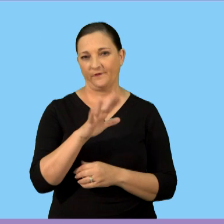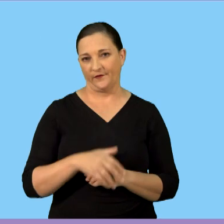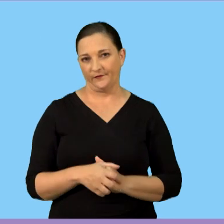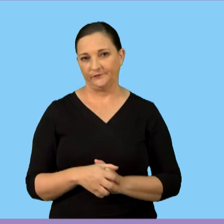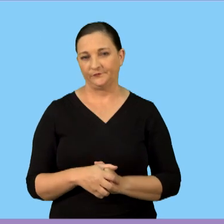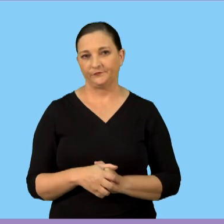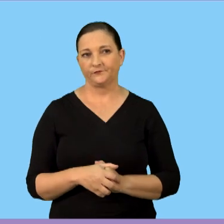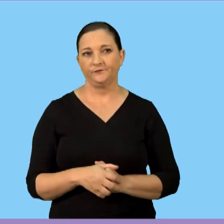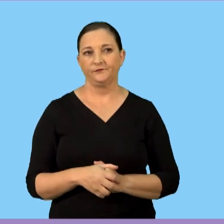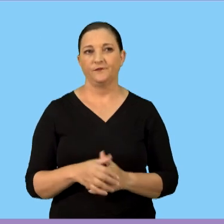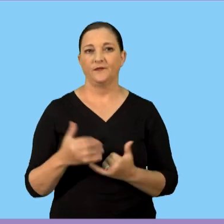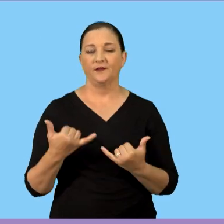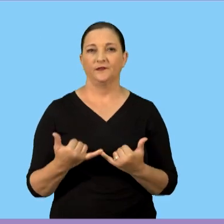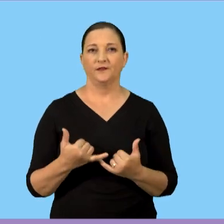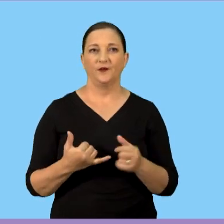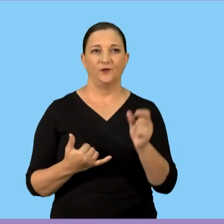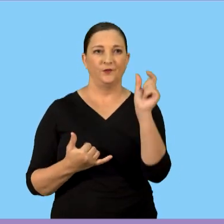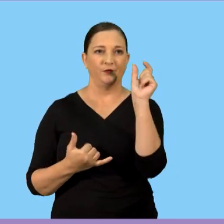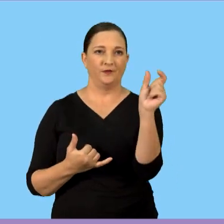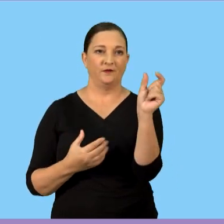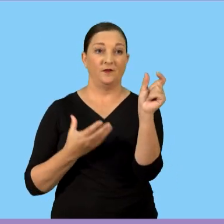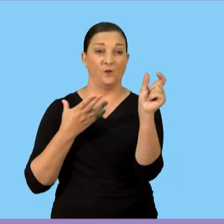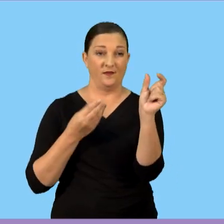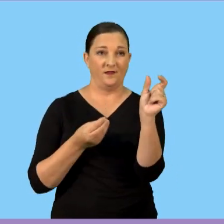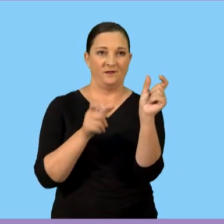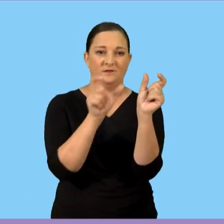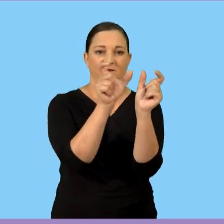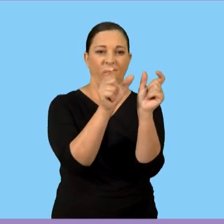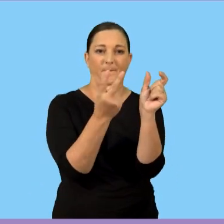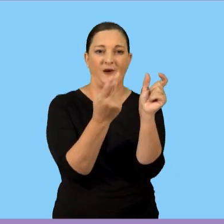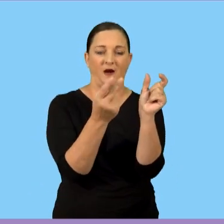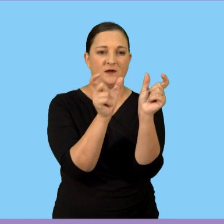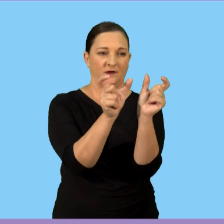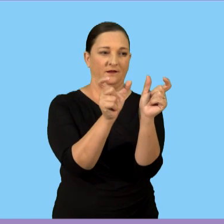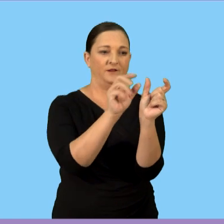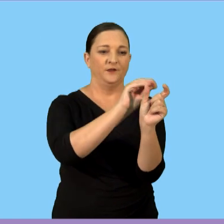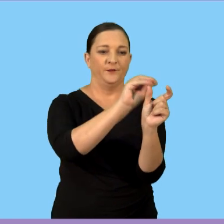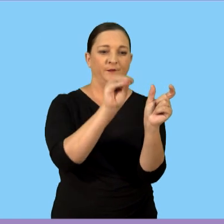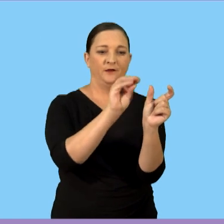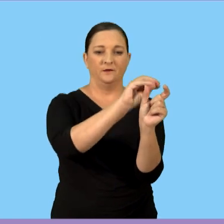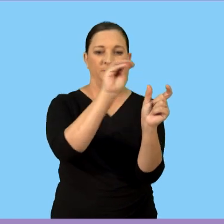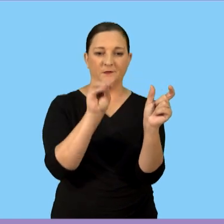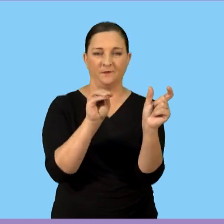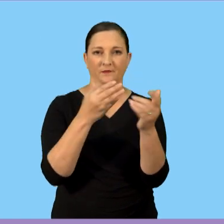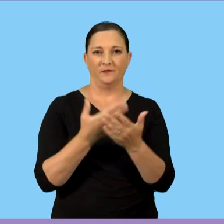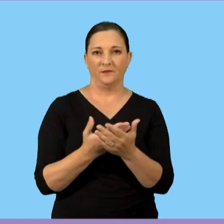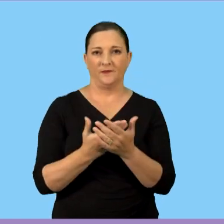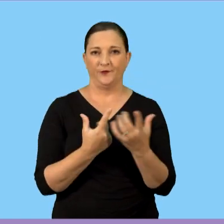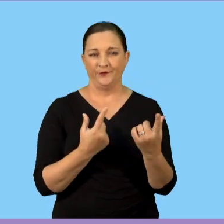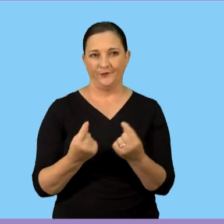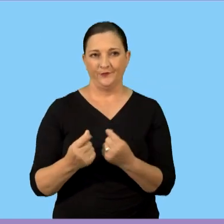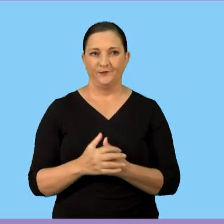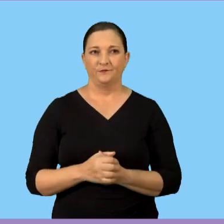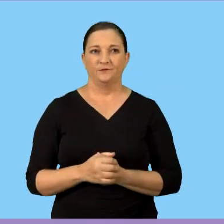Number 5, we have there a non-constant monomial multiplied by a binomial. So we are going to remember